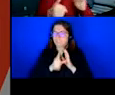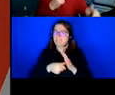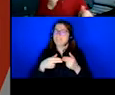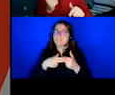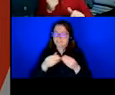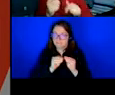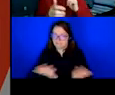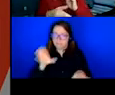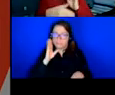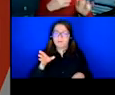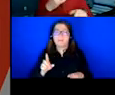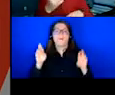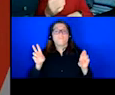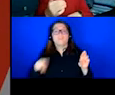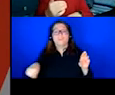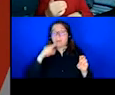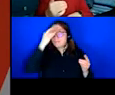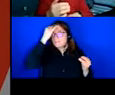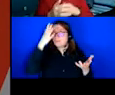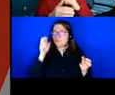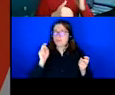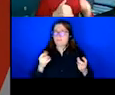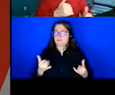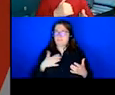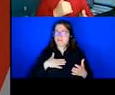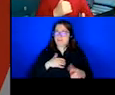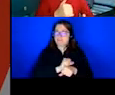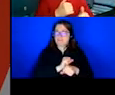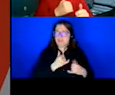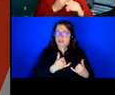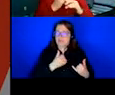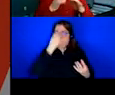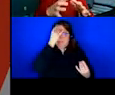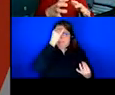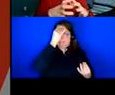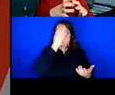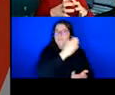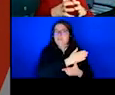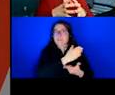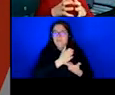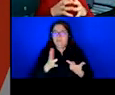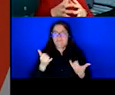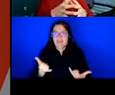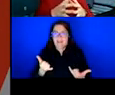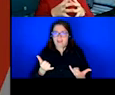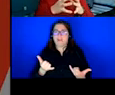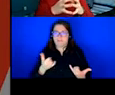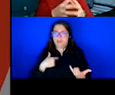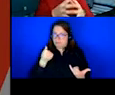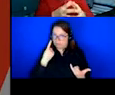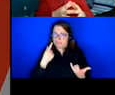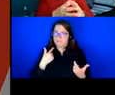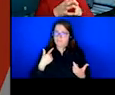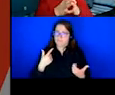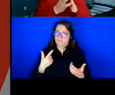hope that got you thinking, okay, I'm thinking where I'm at now. I'm kind of building on that too. Now I have a good understanding of where